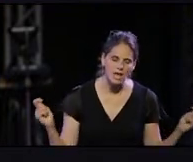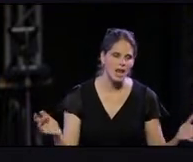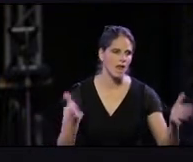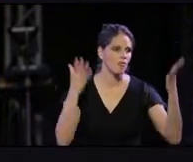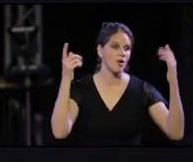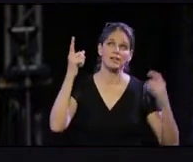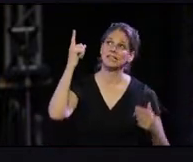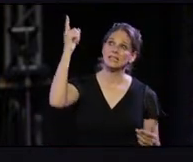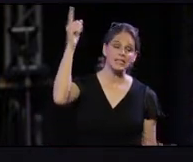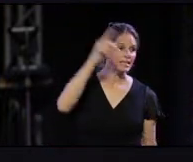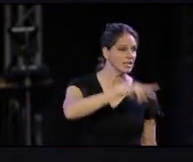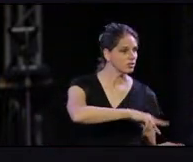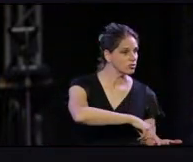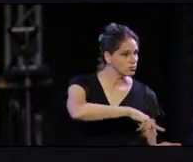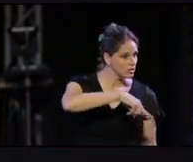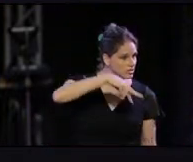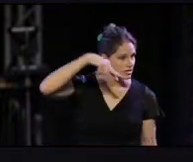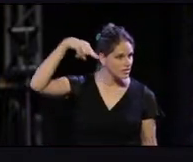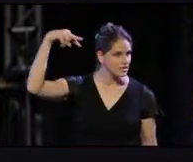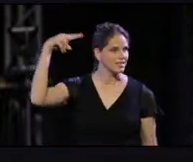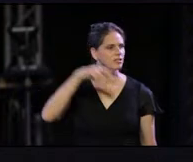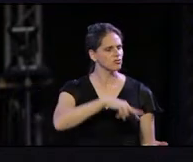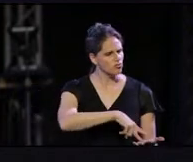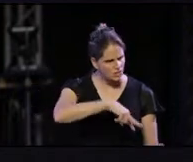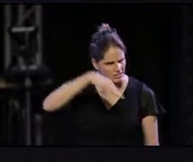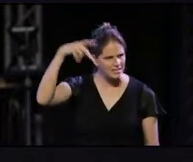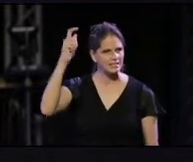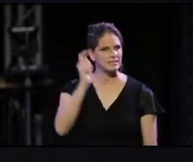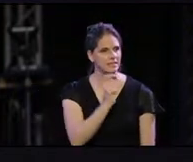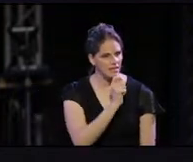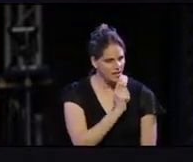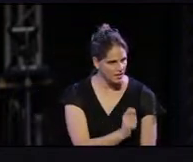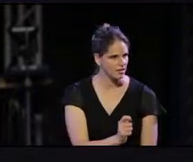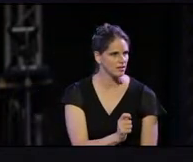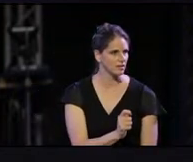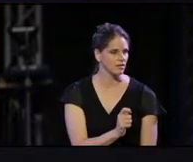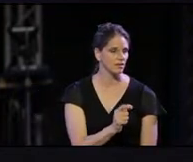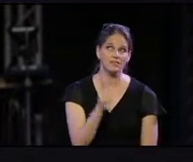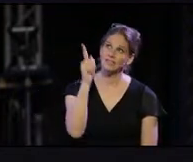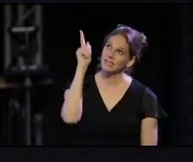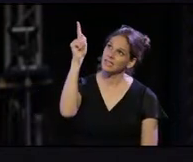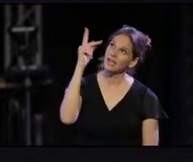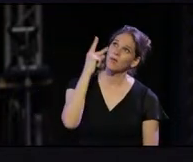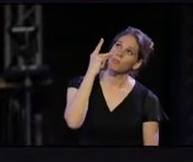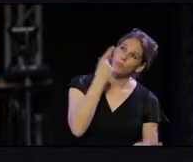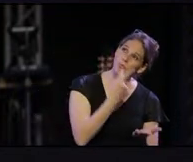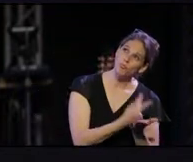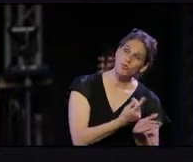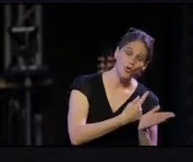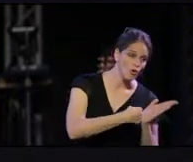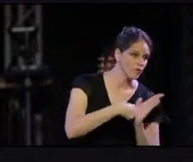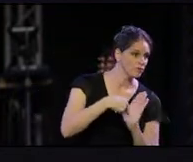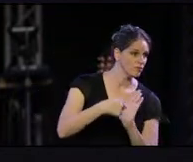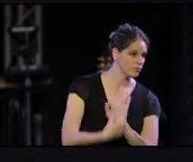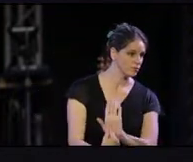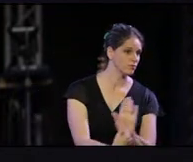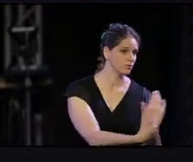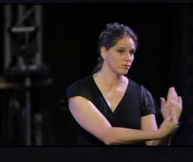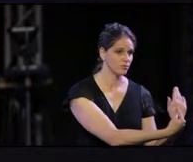risen. He is risen indeed, and he has proved to us that he lives,